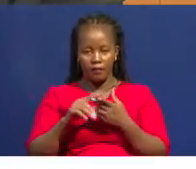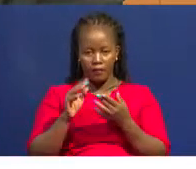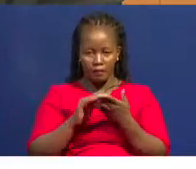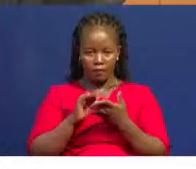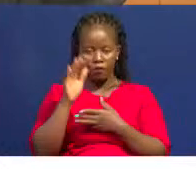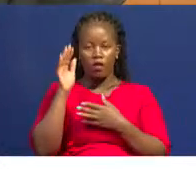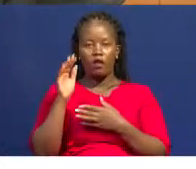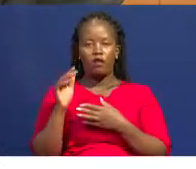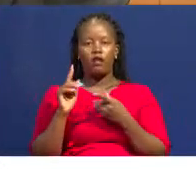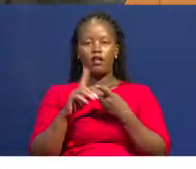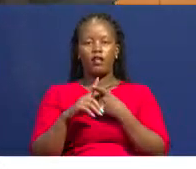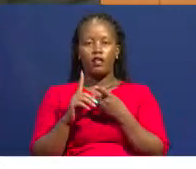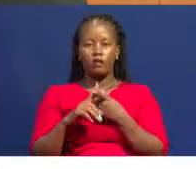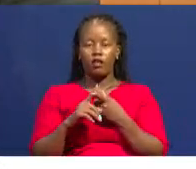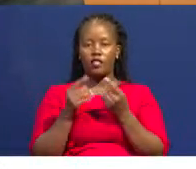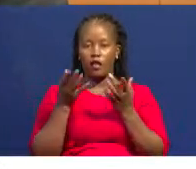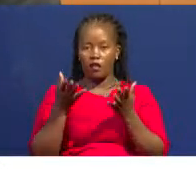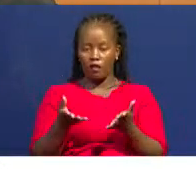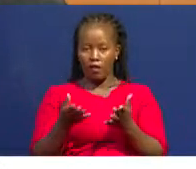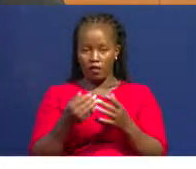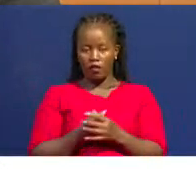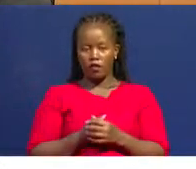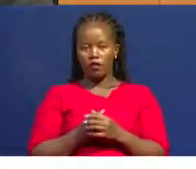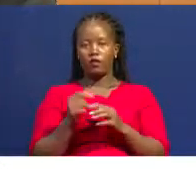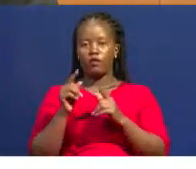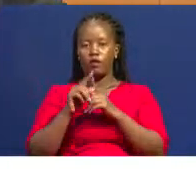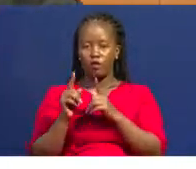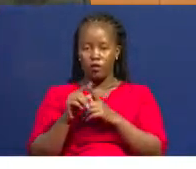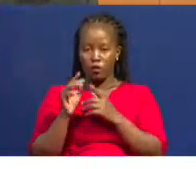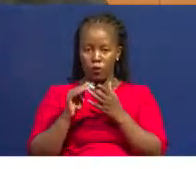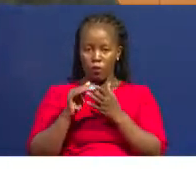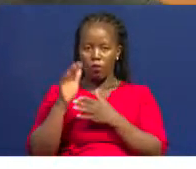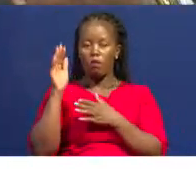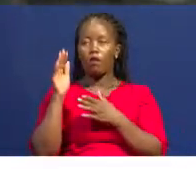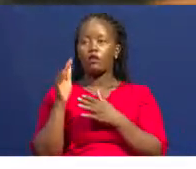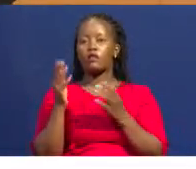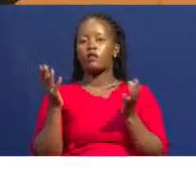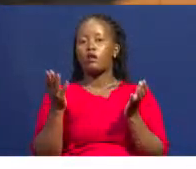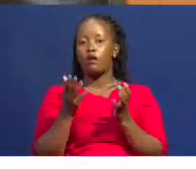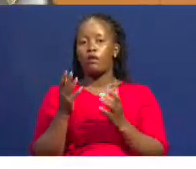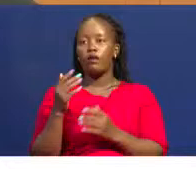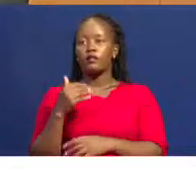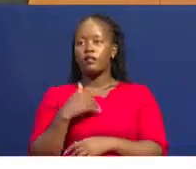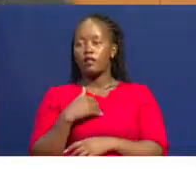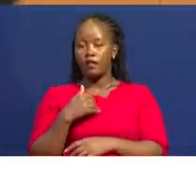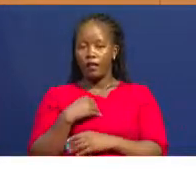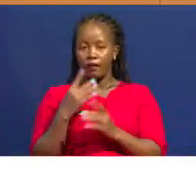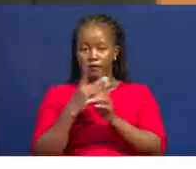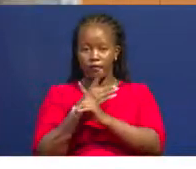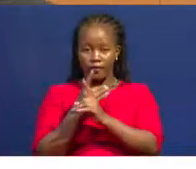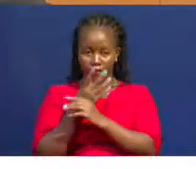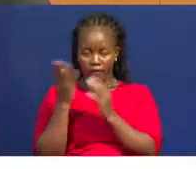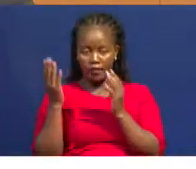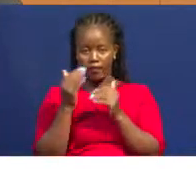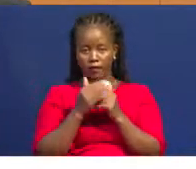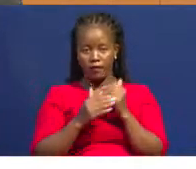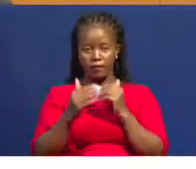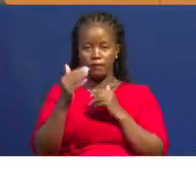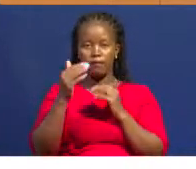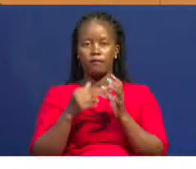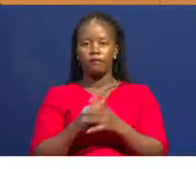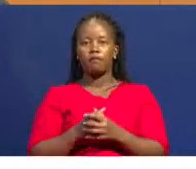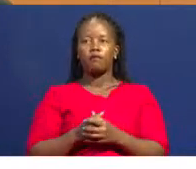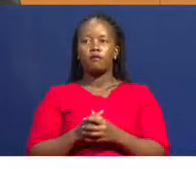this, we must be serious. Not about papers. You have very good English. But with all fairness, Bonakari, we